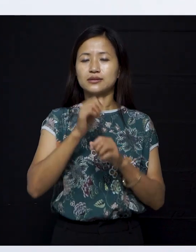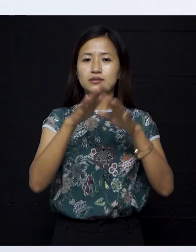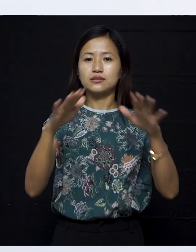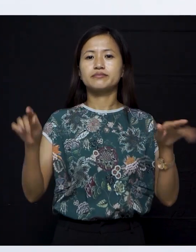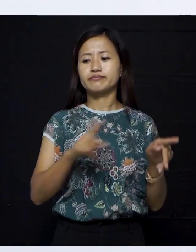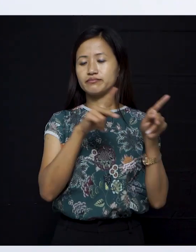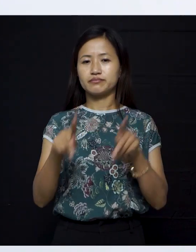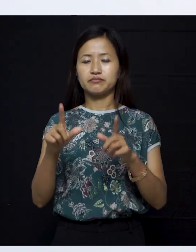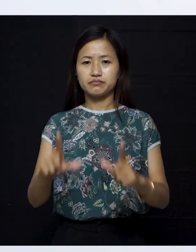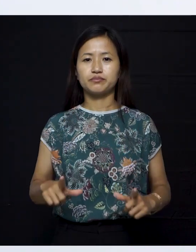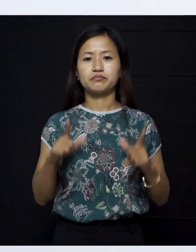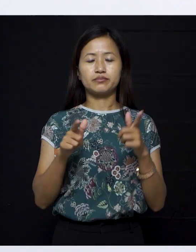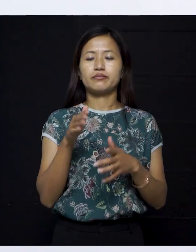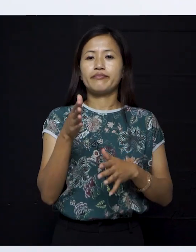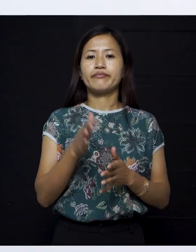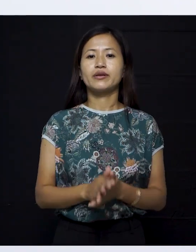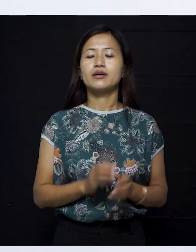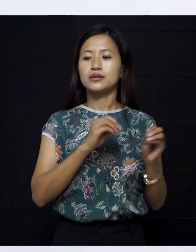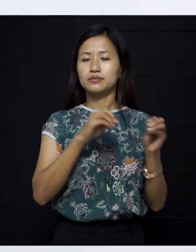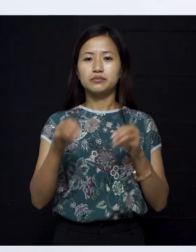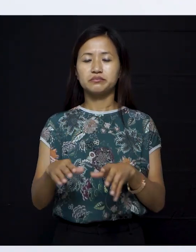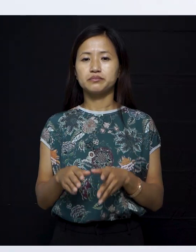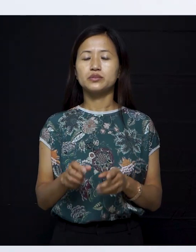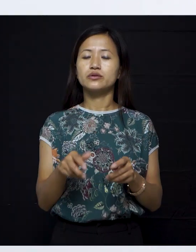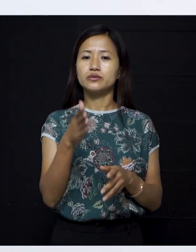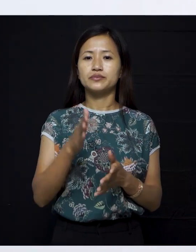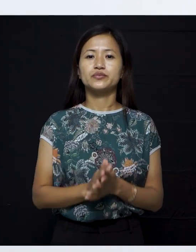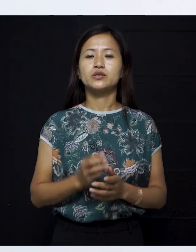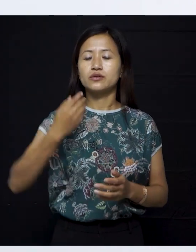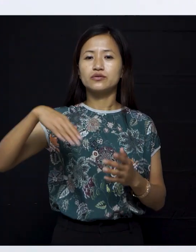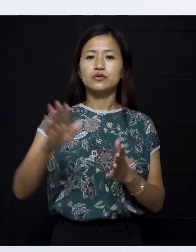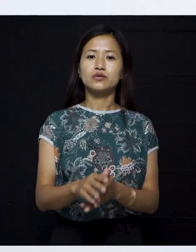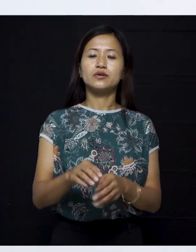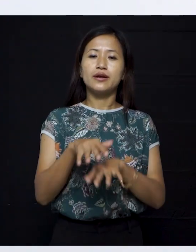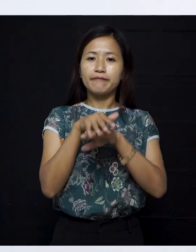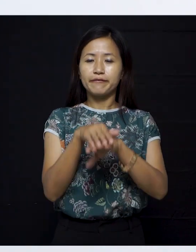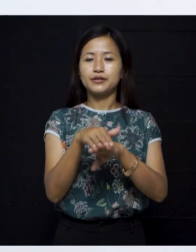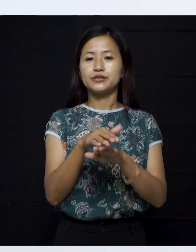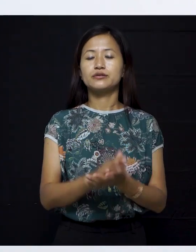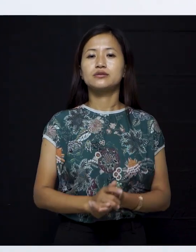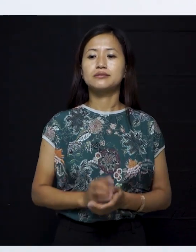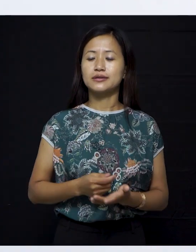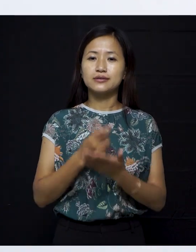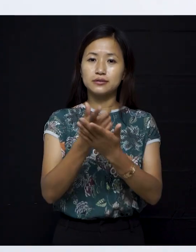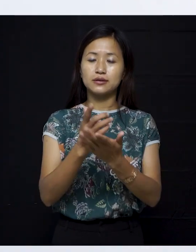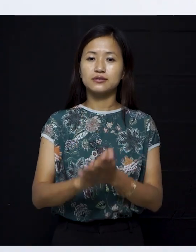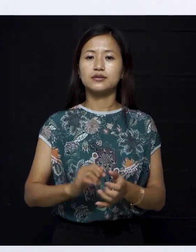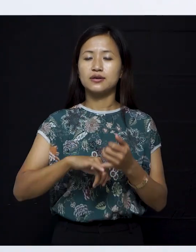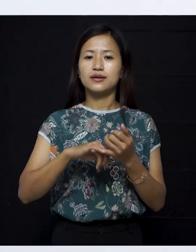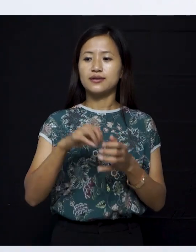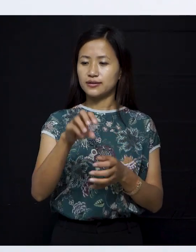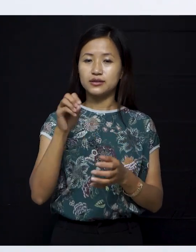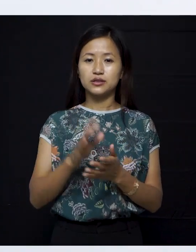be impossible. It would be impossible for them to live. Why? Because they go for fishing, they sell their cages, and then